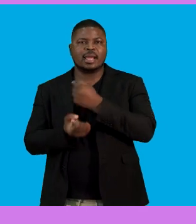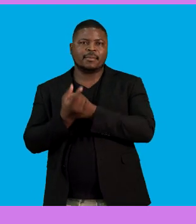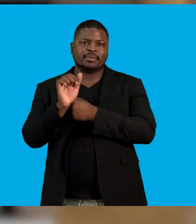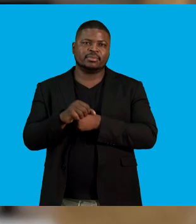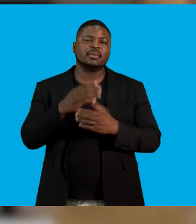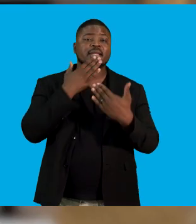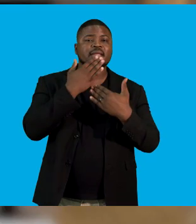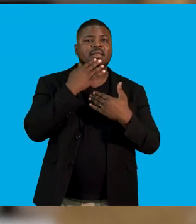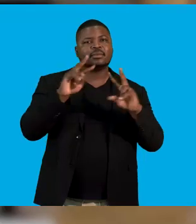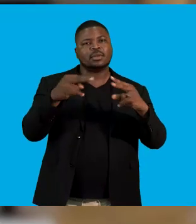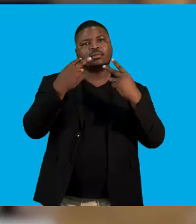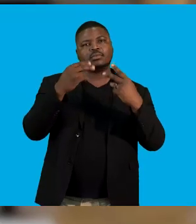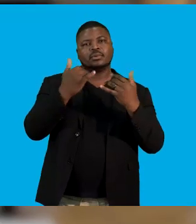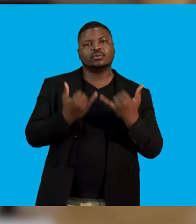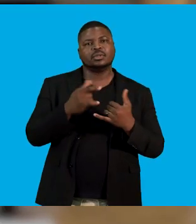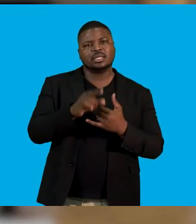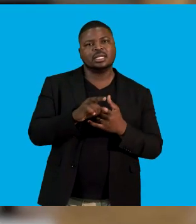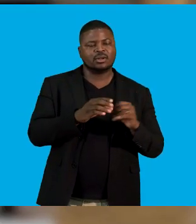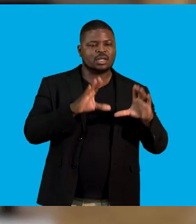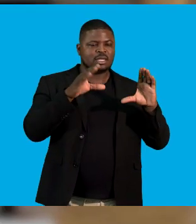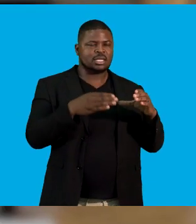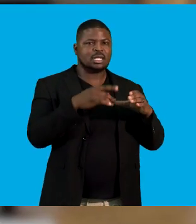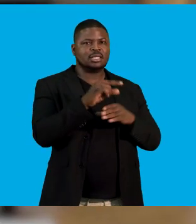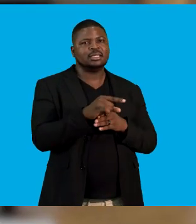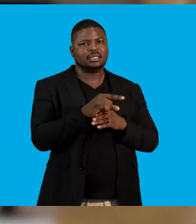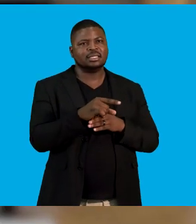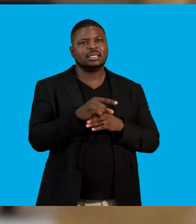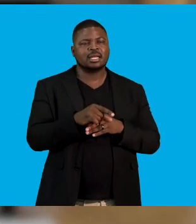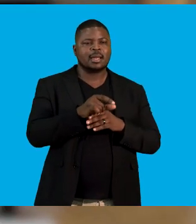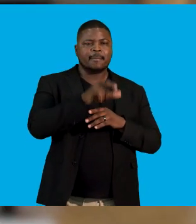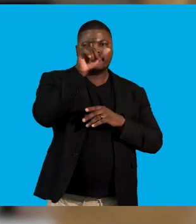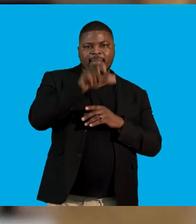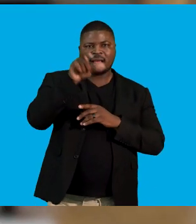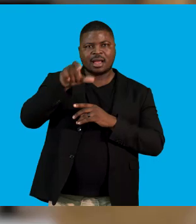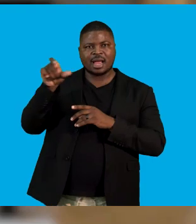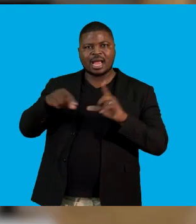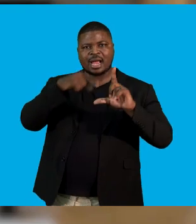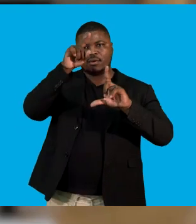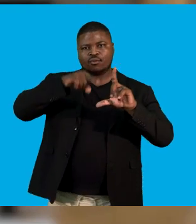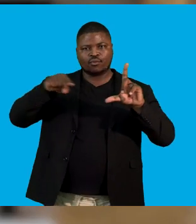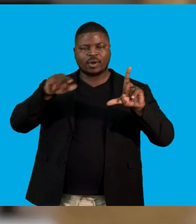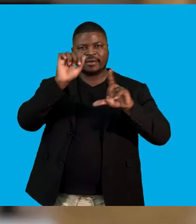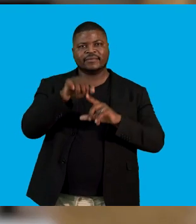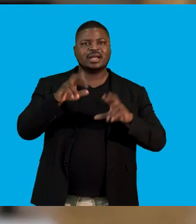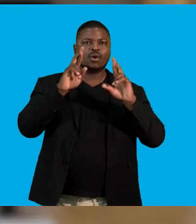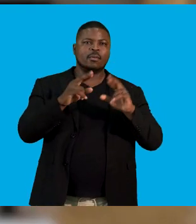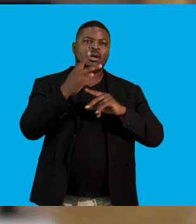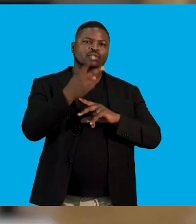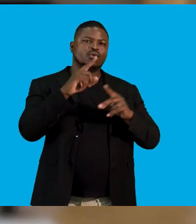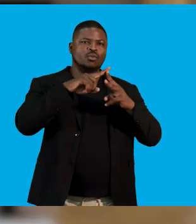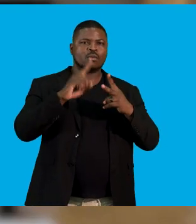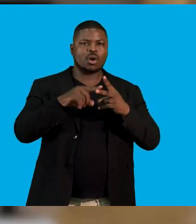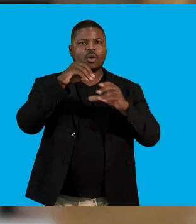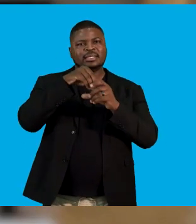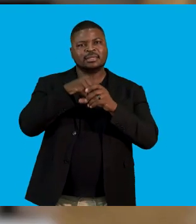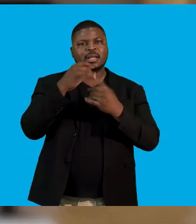frequency. All right. Thank you for tuning in today for our class on a bar graph and a histogram. And I hope you understand the